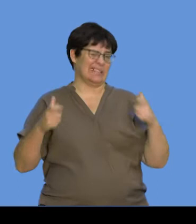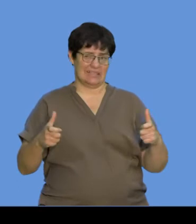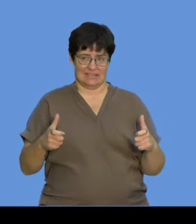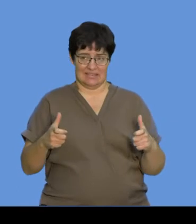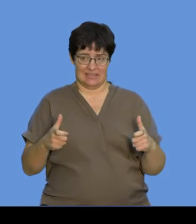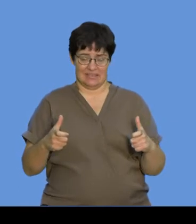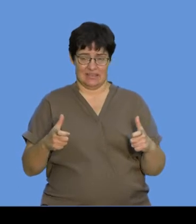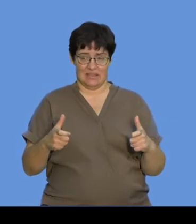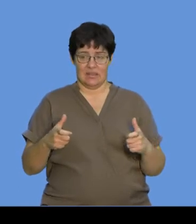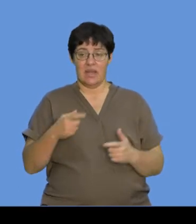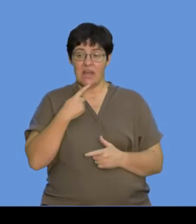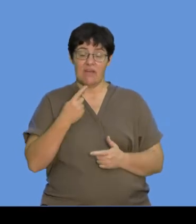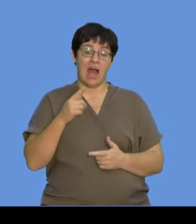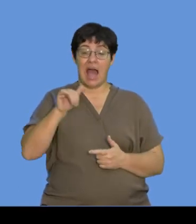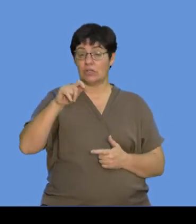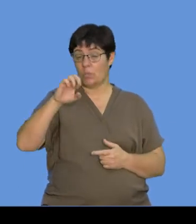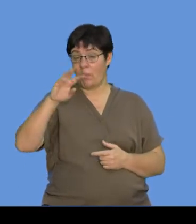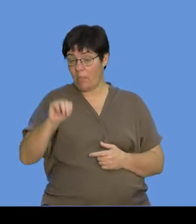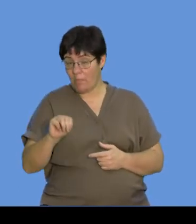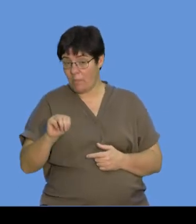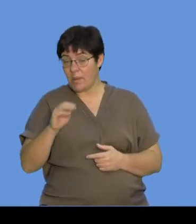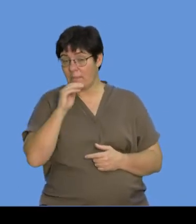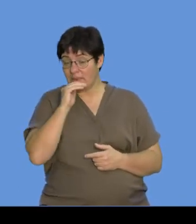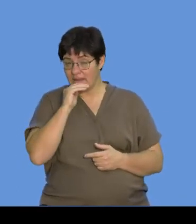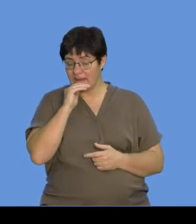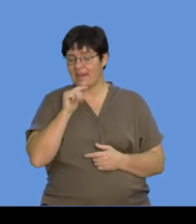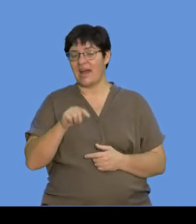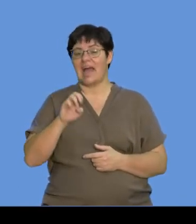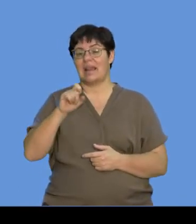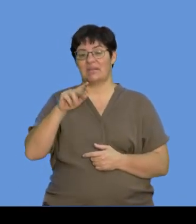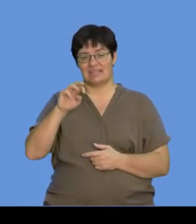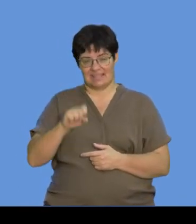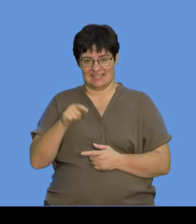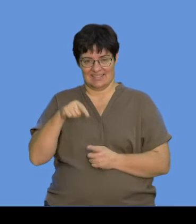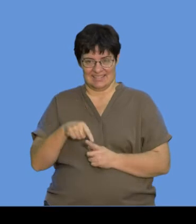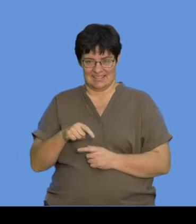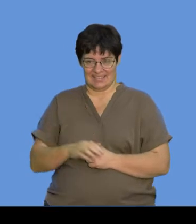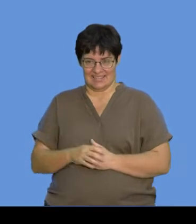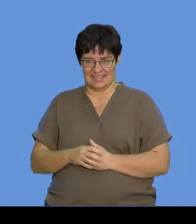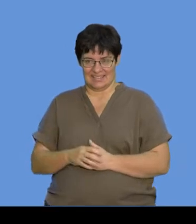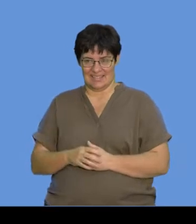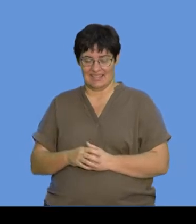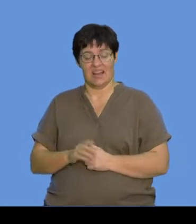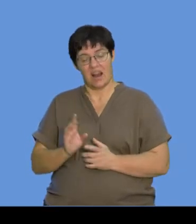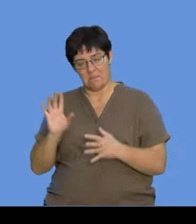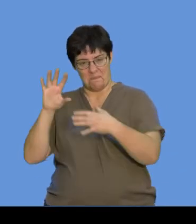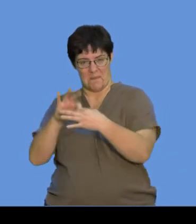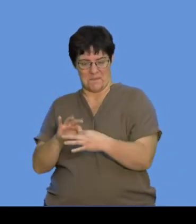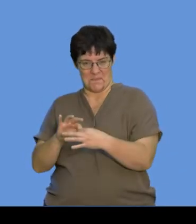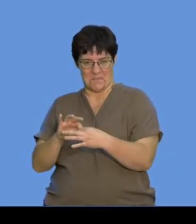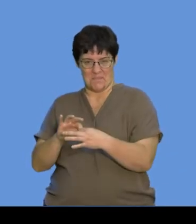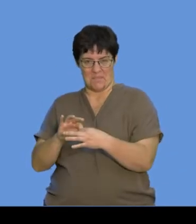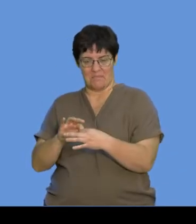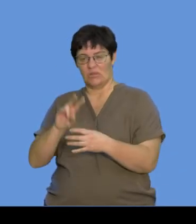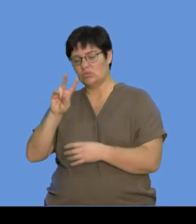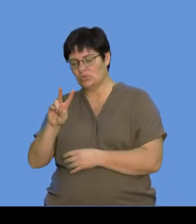of atoms or a compound. It could be, if it's an atom, then it means it's an element in the form of an element, right?